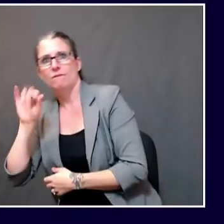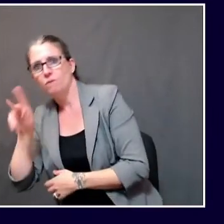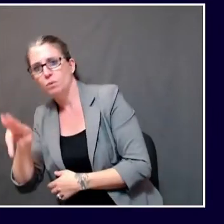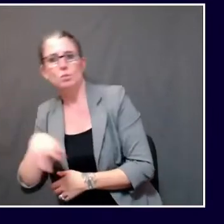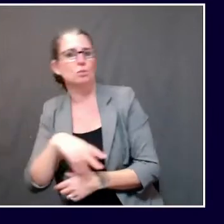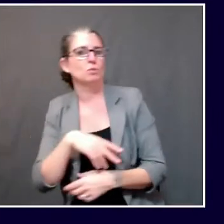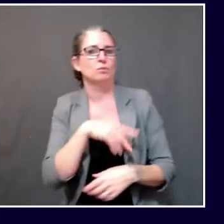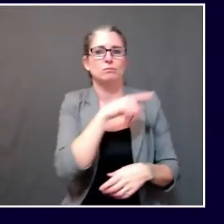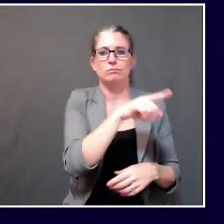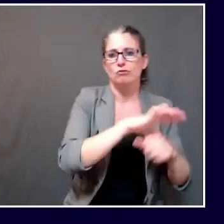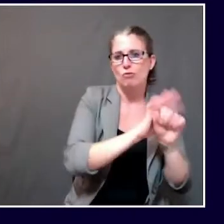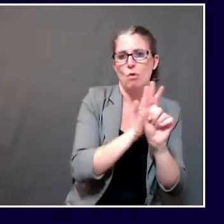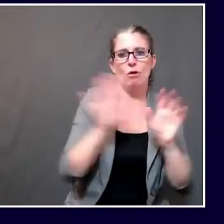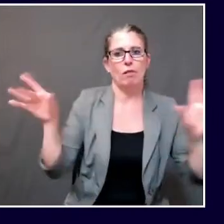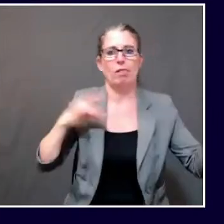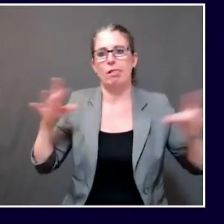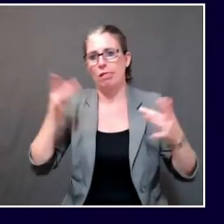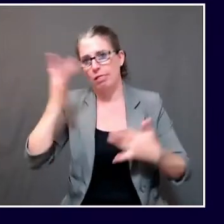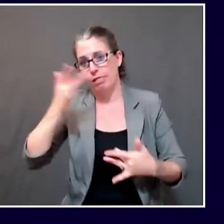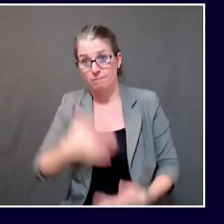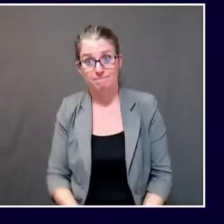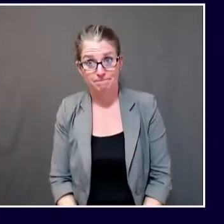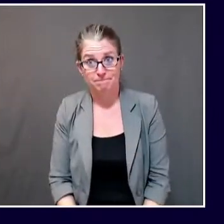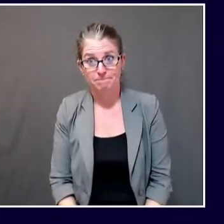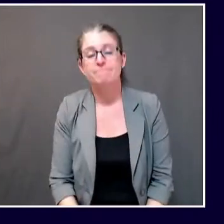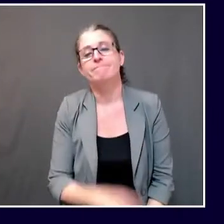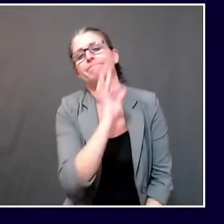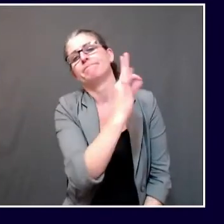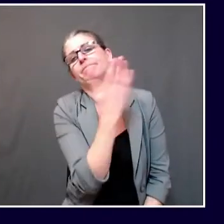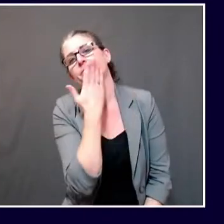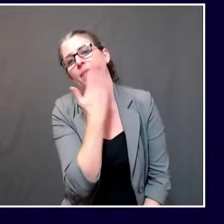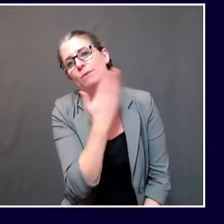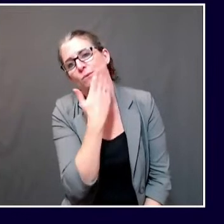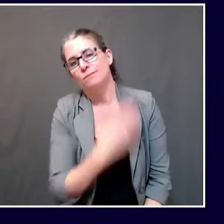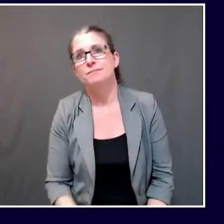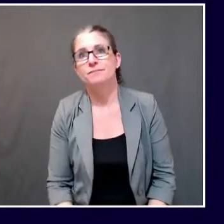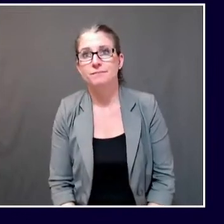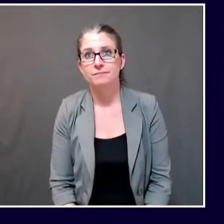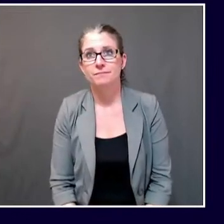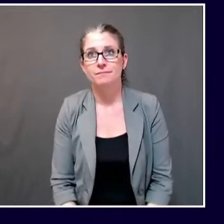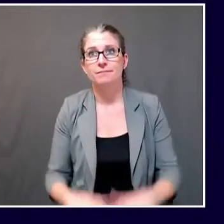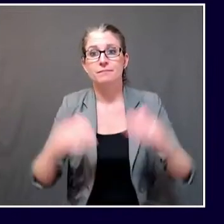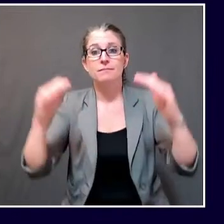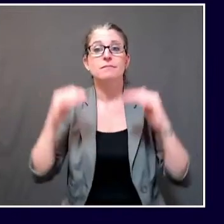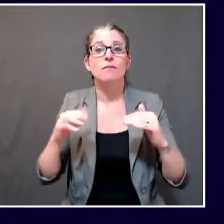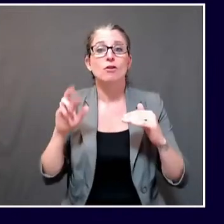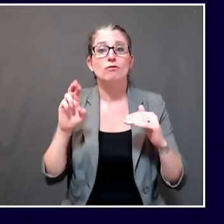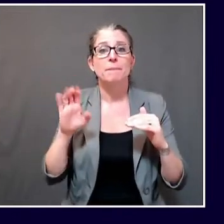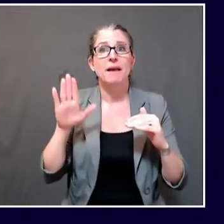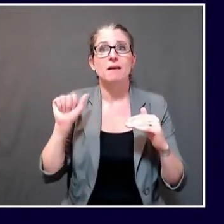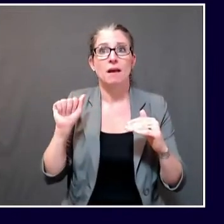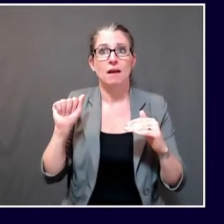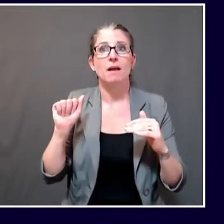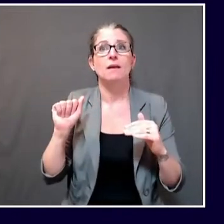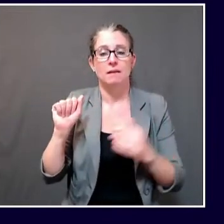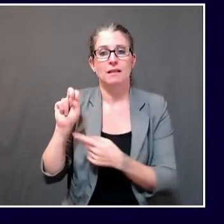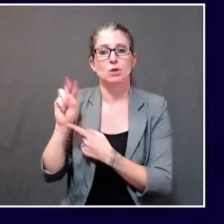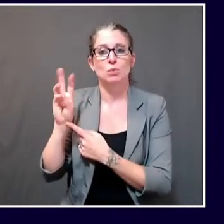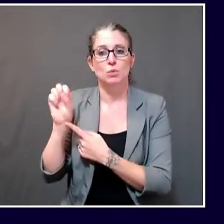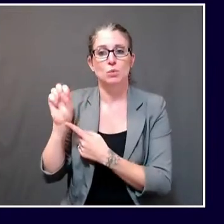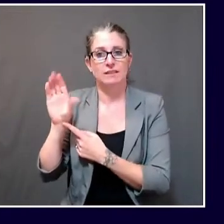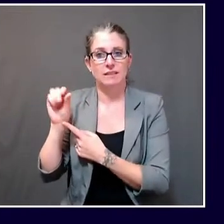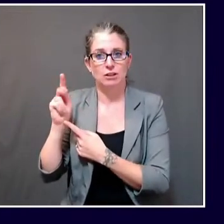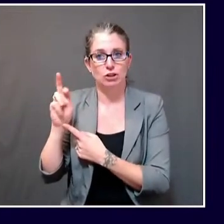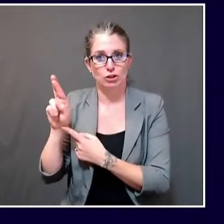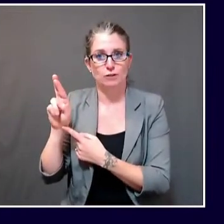Center. Hi, Dr. Shaw, thank you. I have a couple of questions that I had in mind, but just to touch on the flu question, are